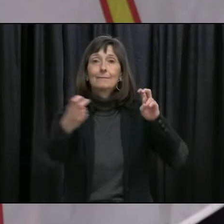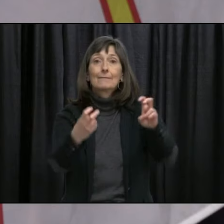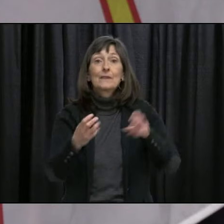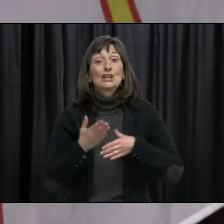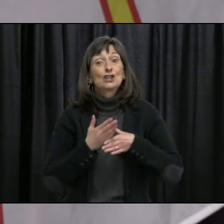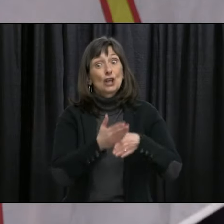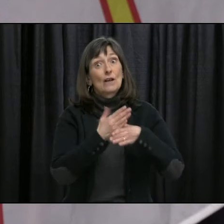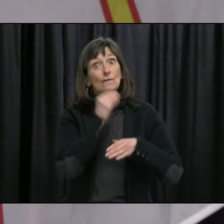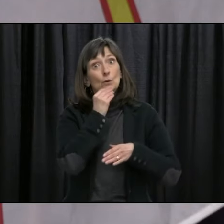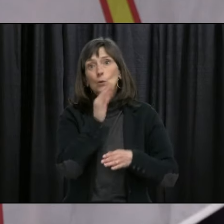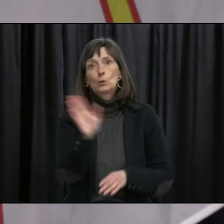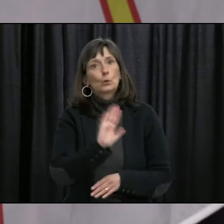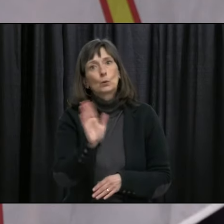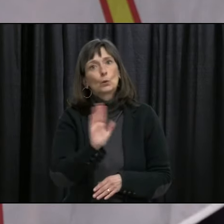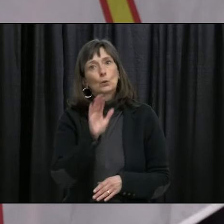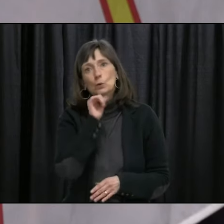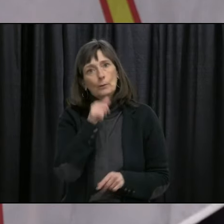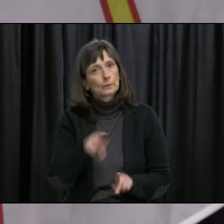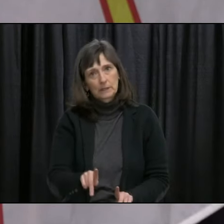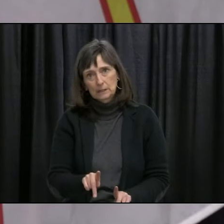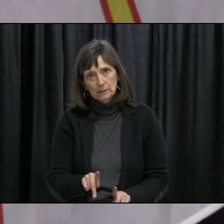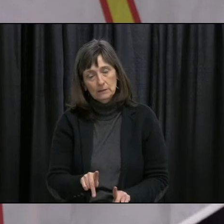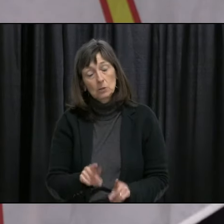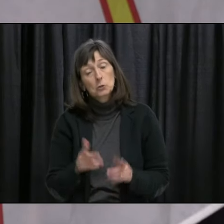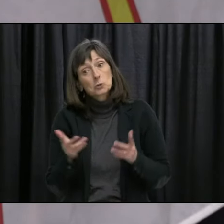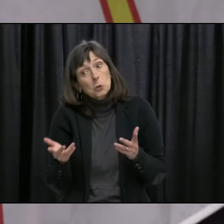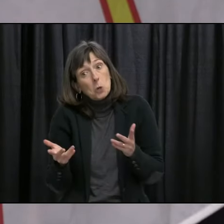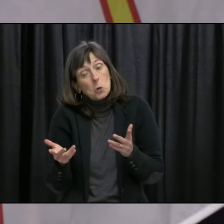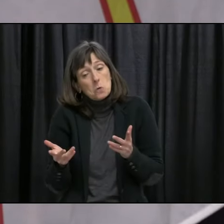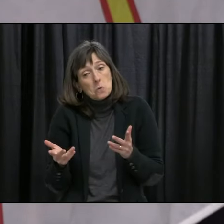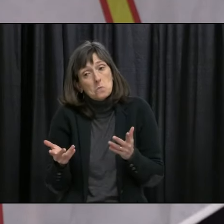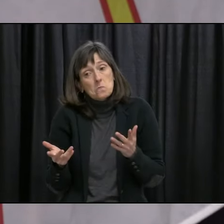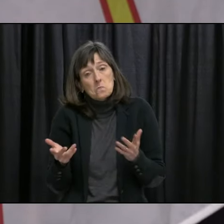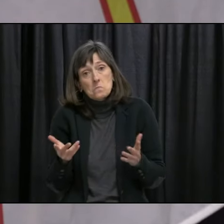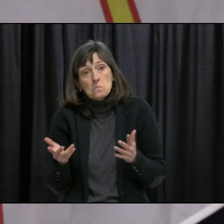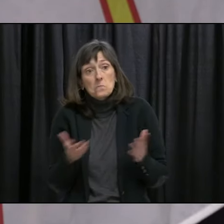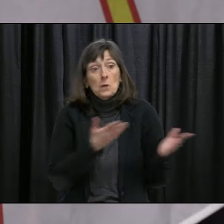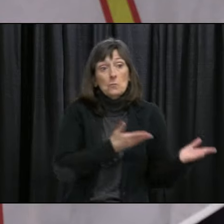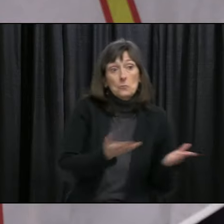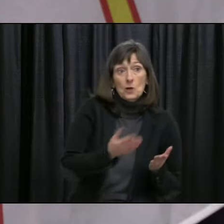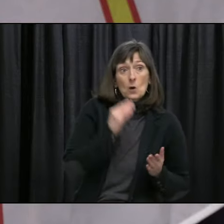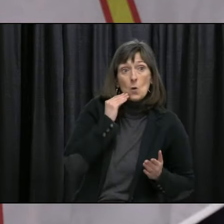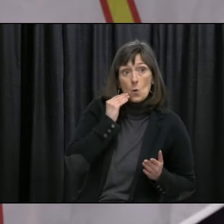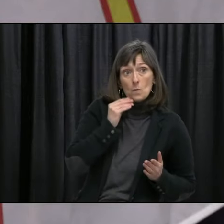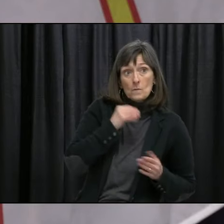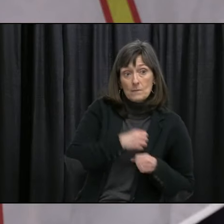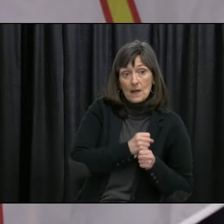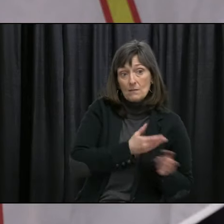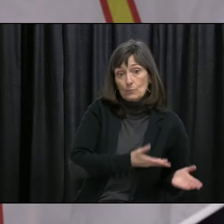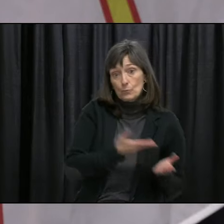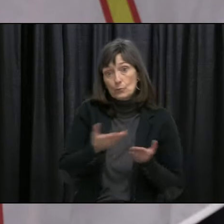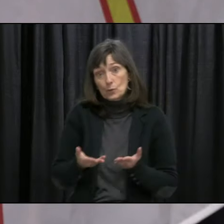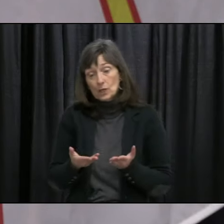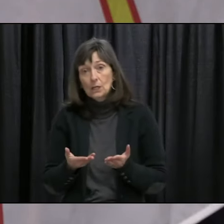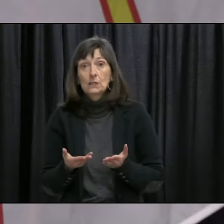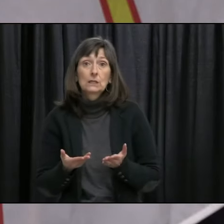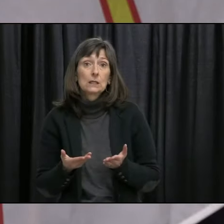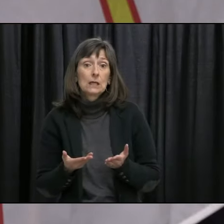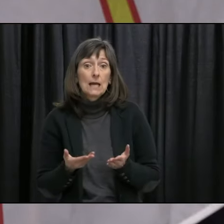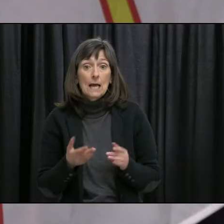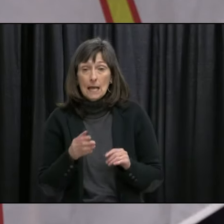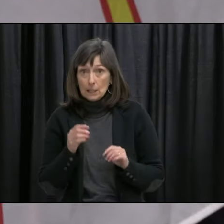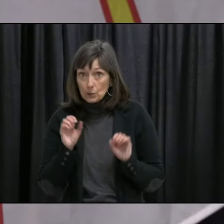a big no-no. So compared to bringing your own food, I think if you bring your own food and